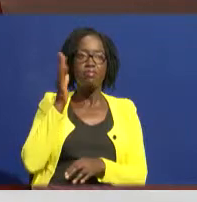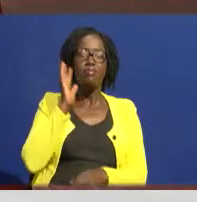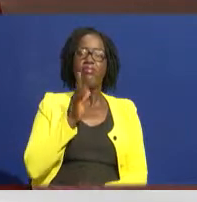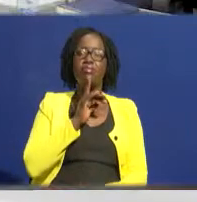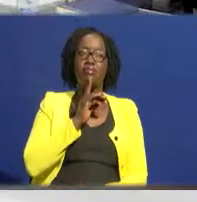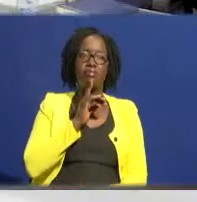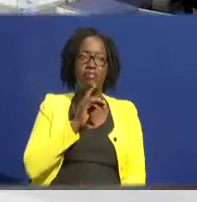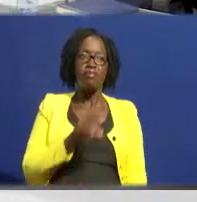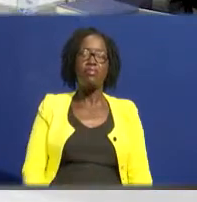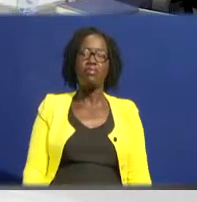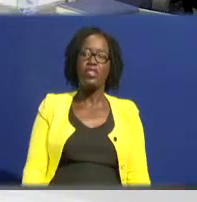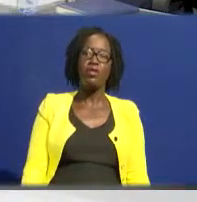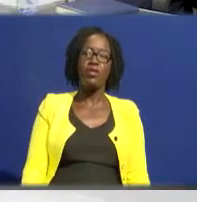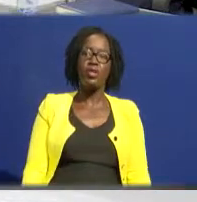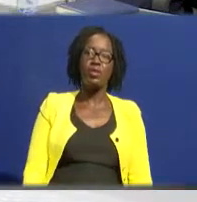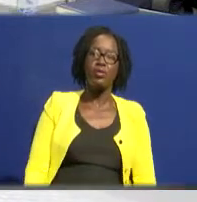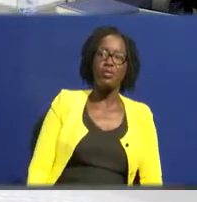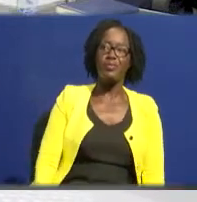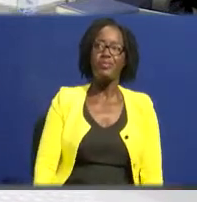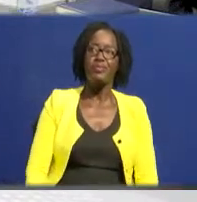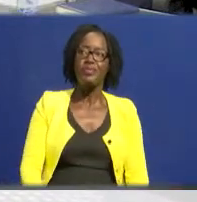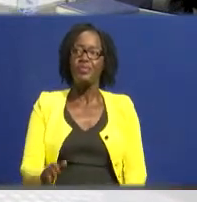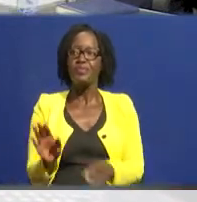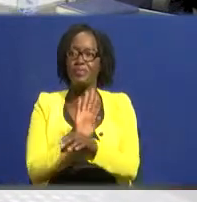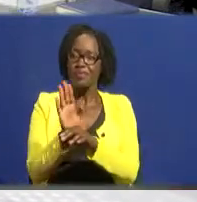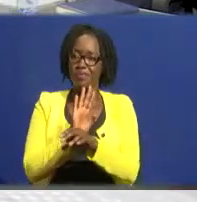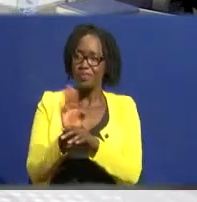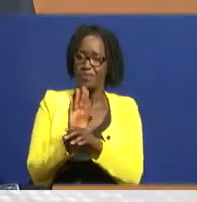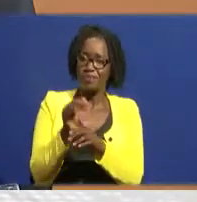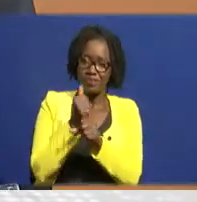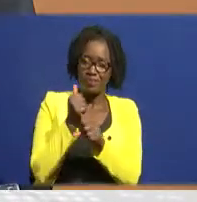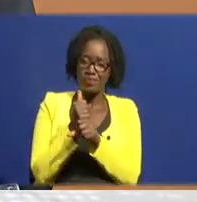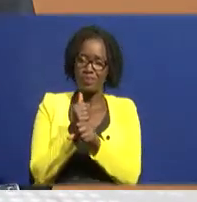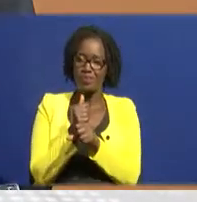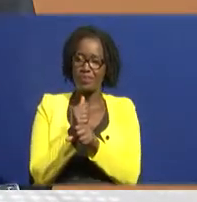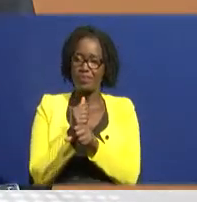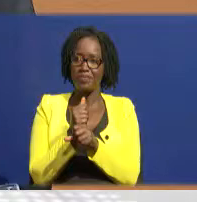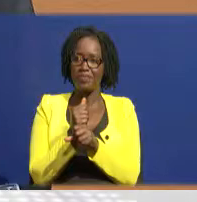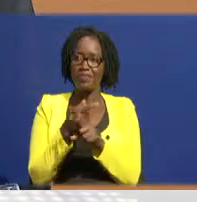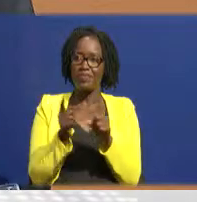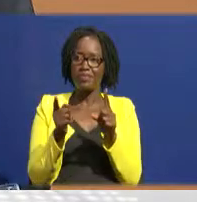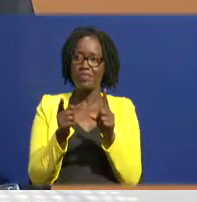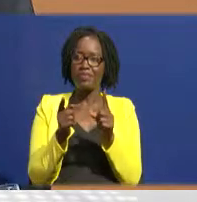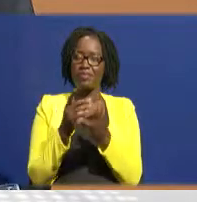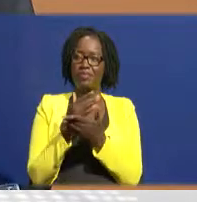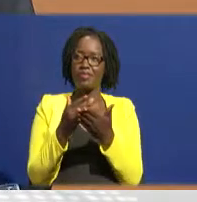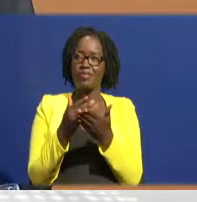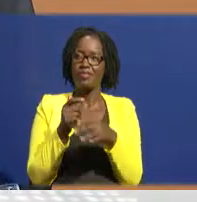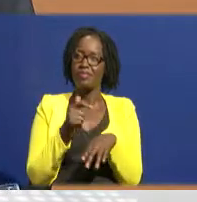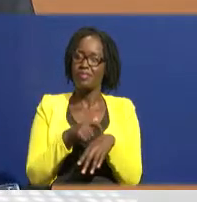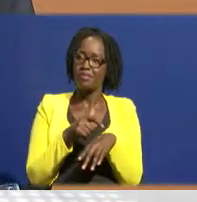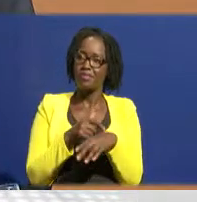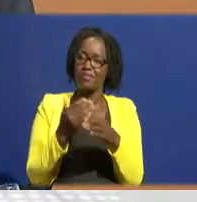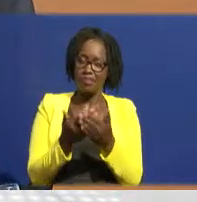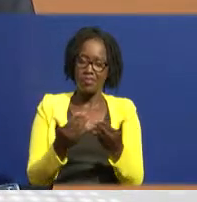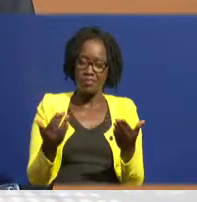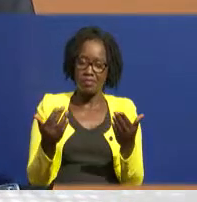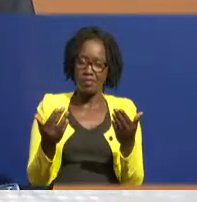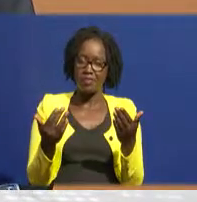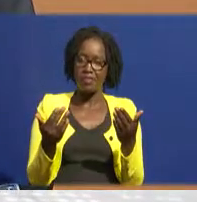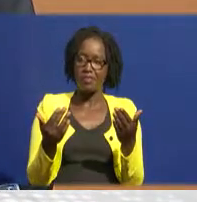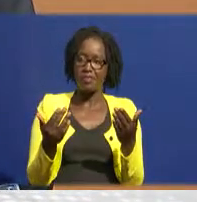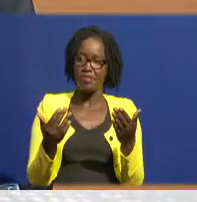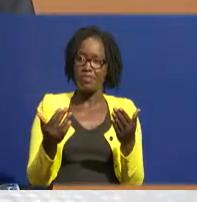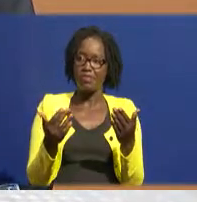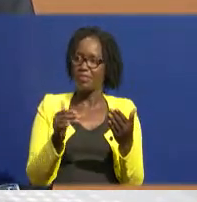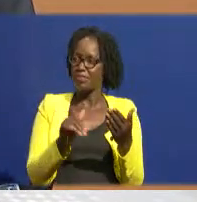be deliberate. They may be busy, they may be working parents, but at least a portion of time for their children, such that